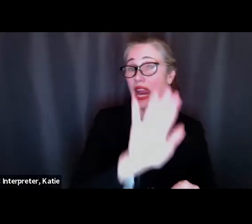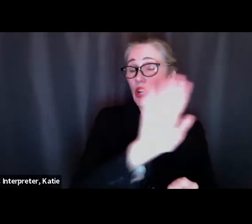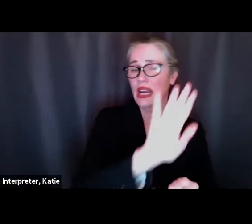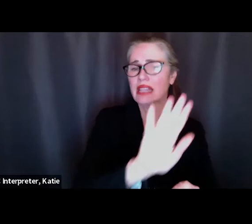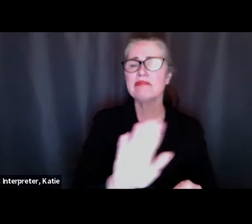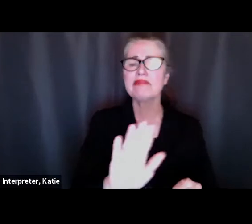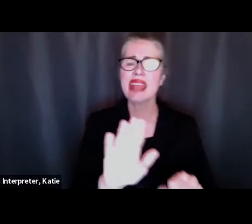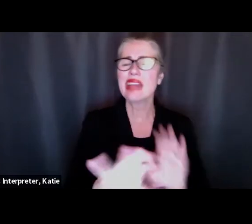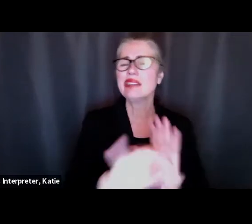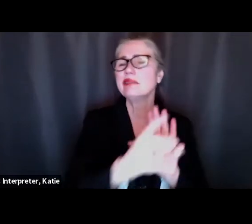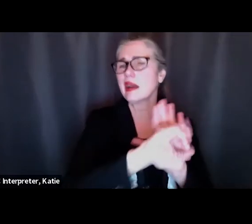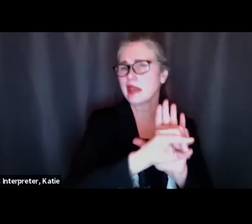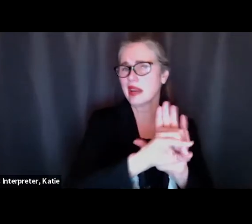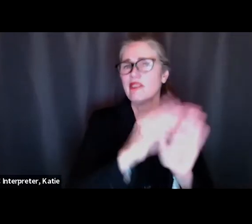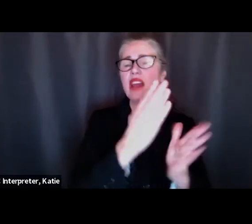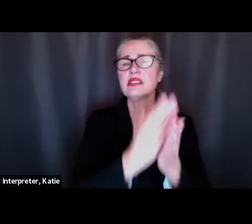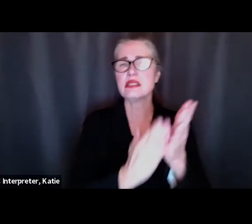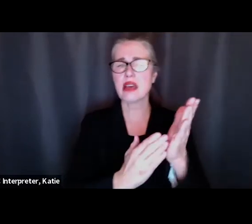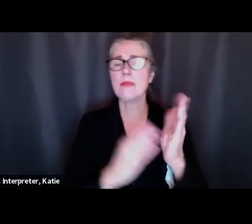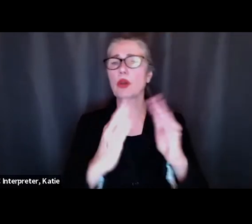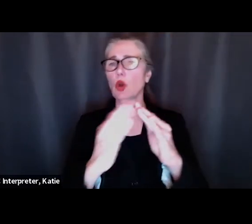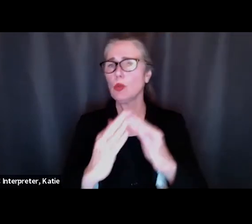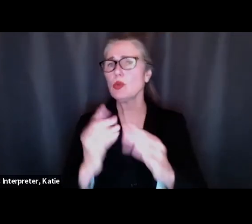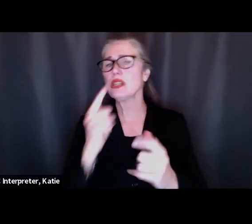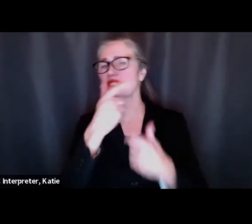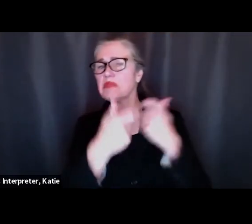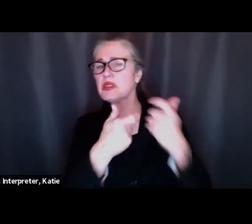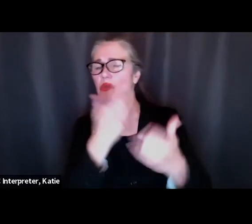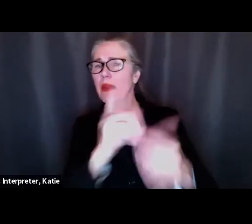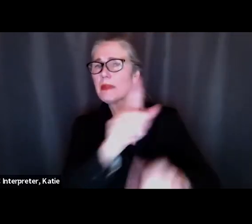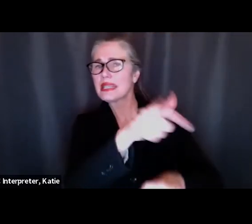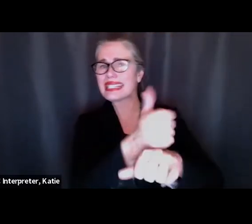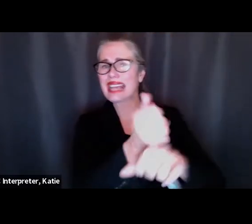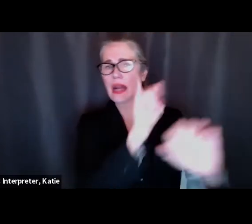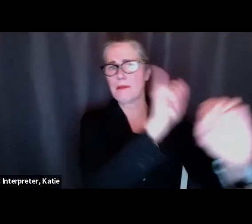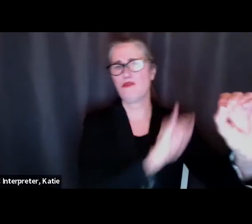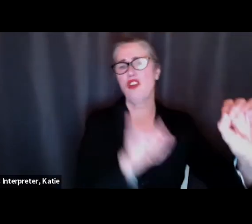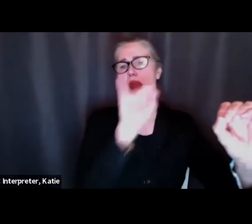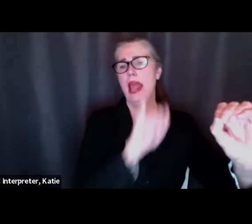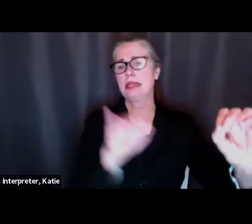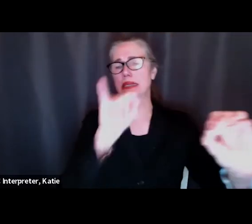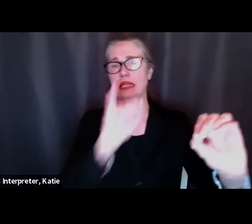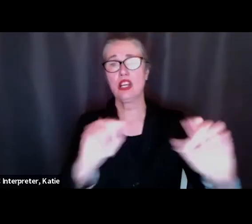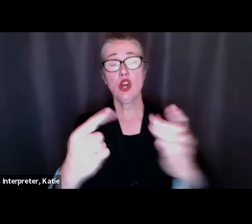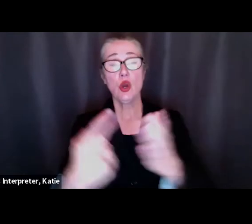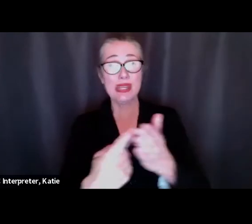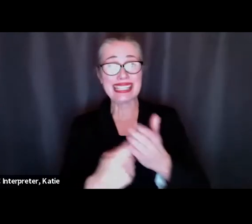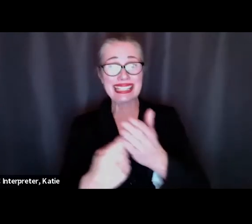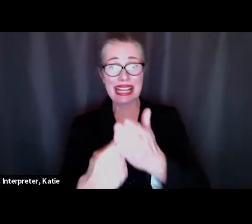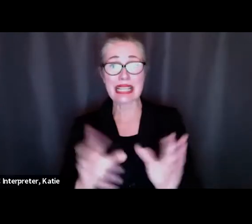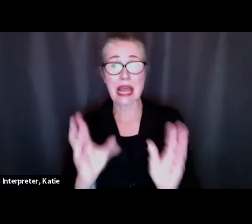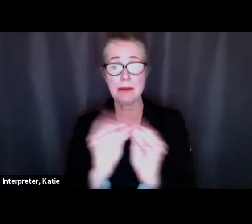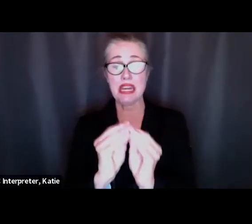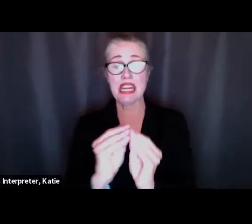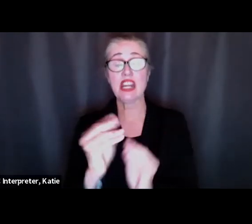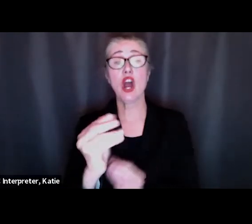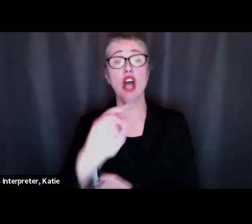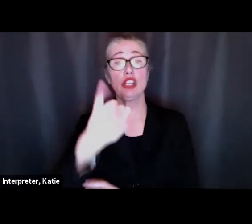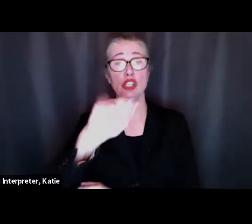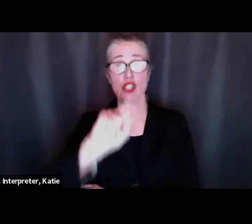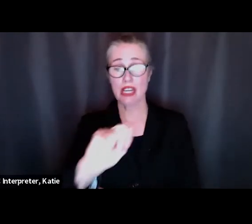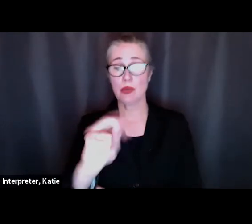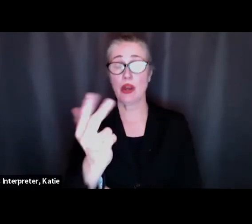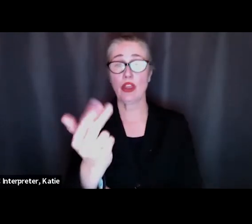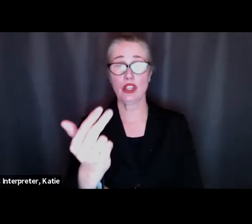interest and we discussed those at the community meeting on the 13th and so we'll go over that one